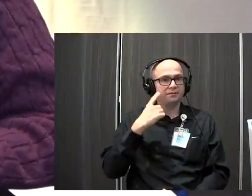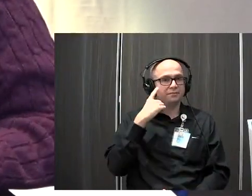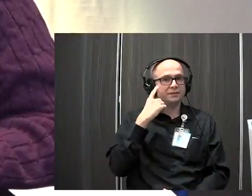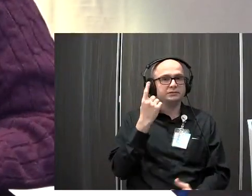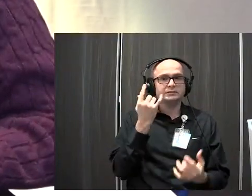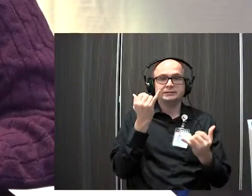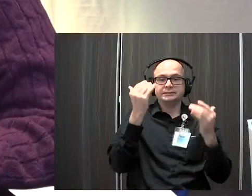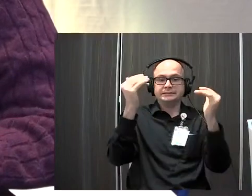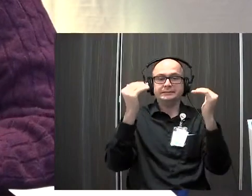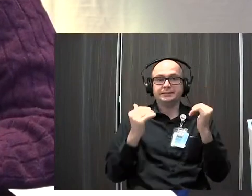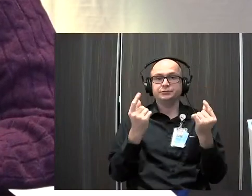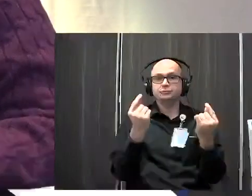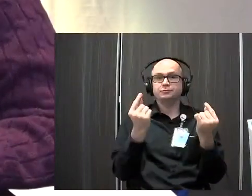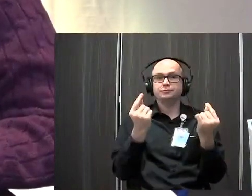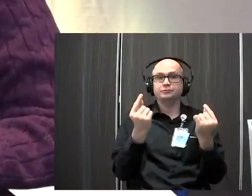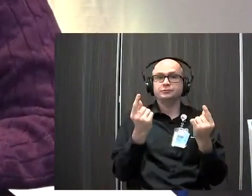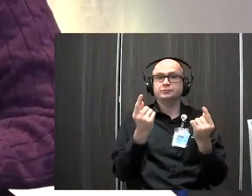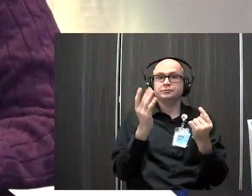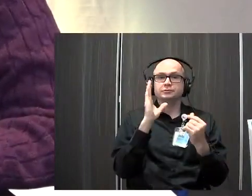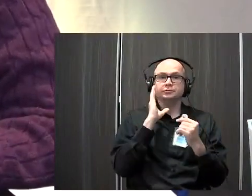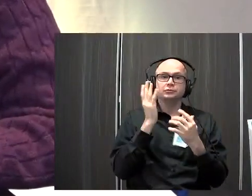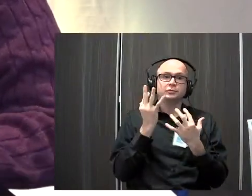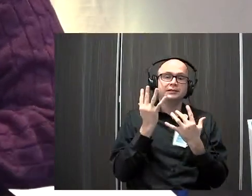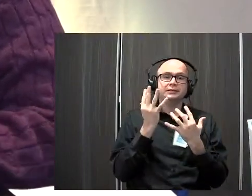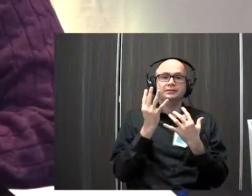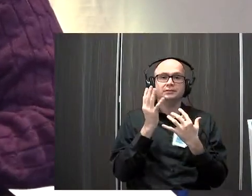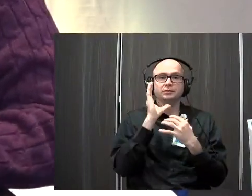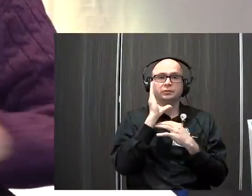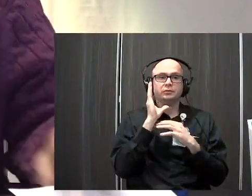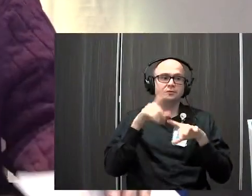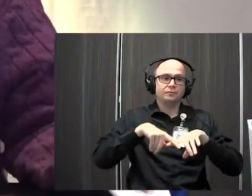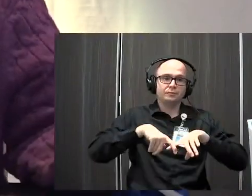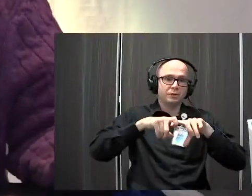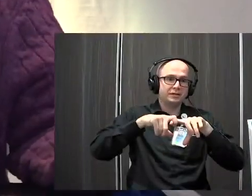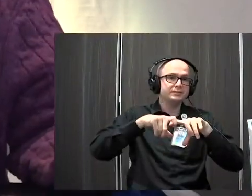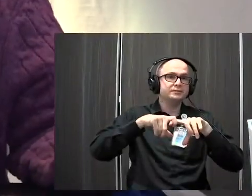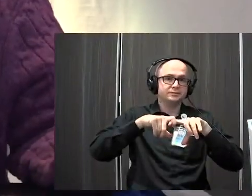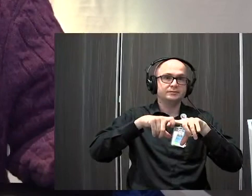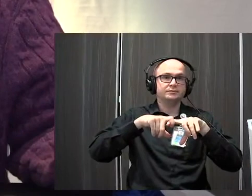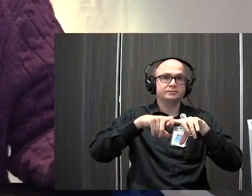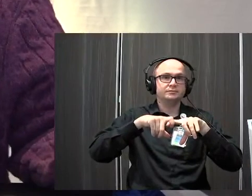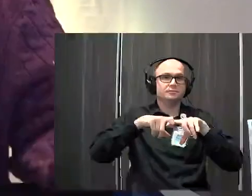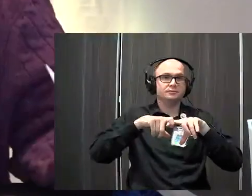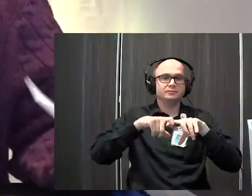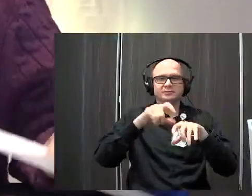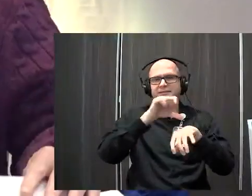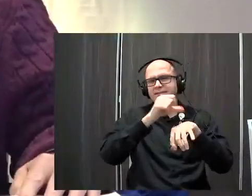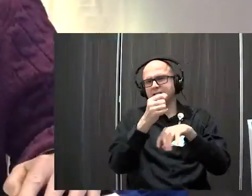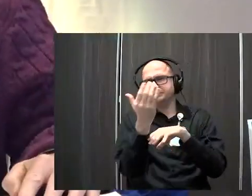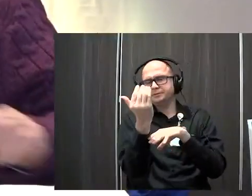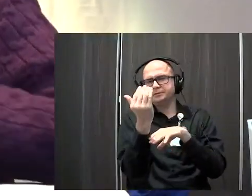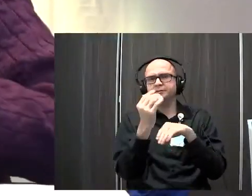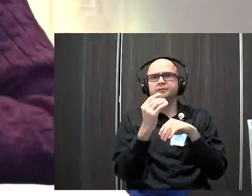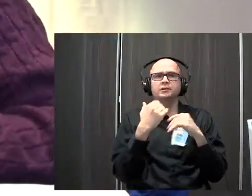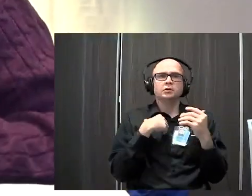are going to do next for those who, if we're kind of just waiting, is we're going to have a break until about 10:15.